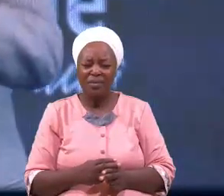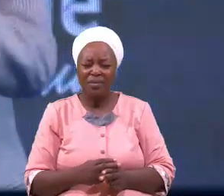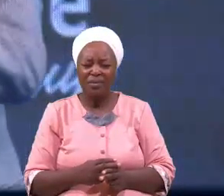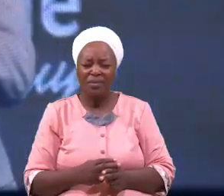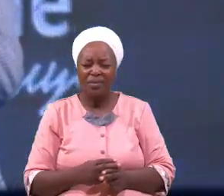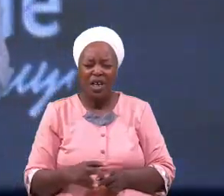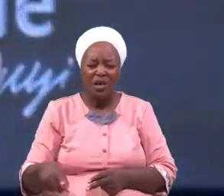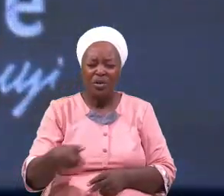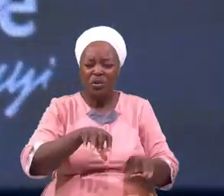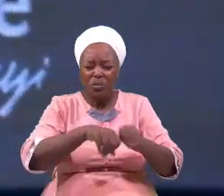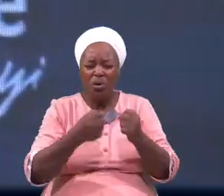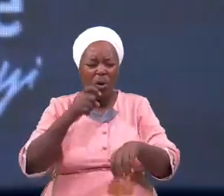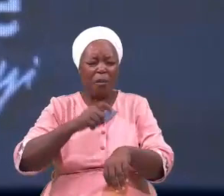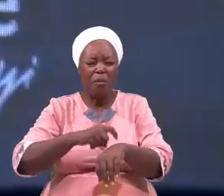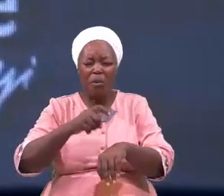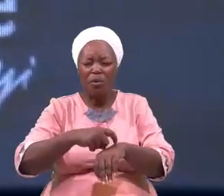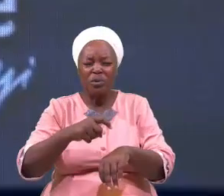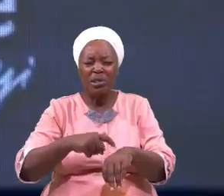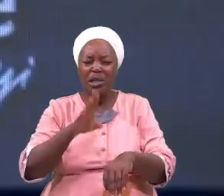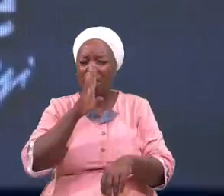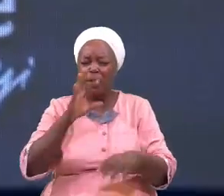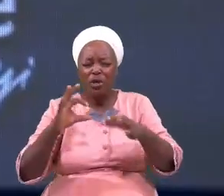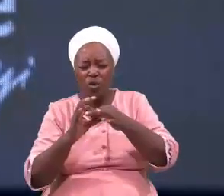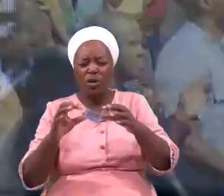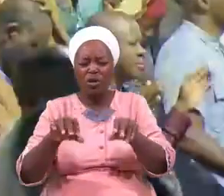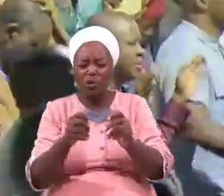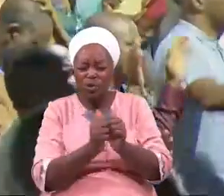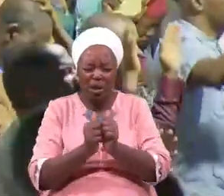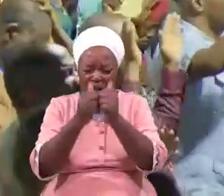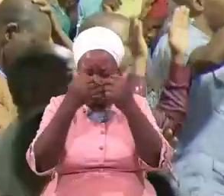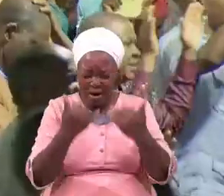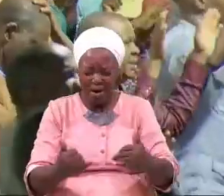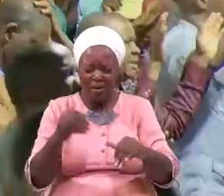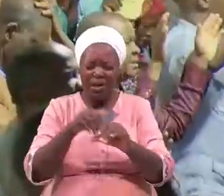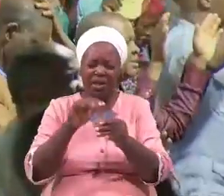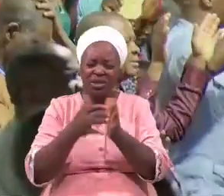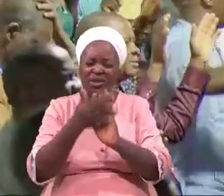Those broken bones, be joined together right now.